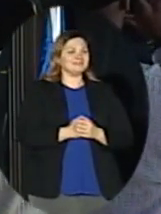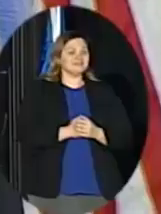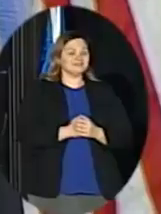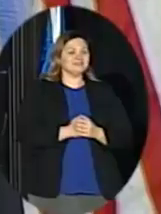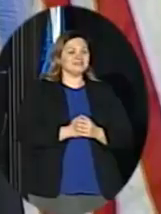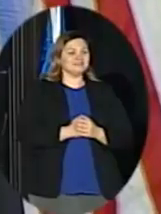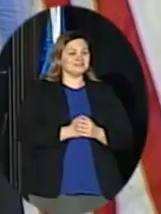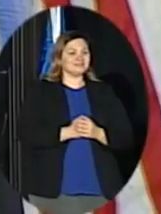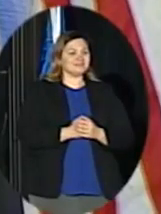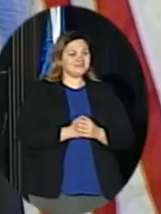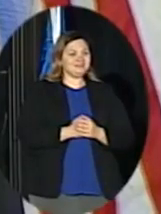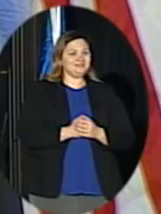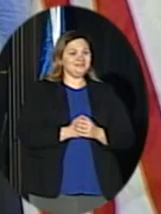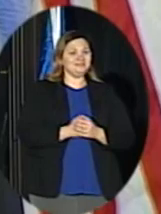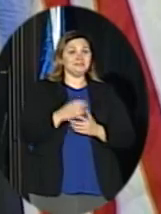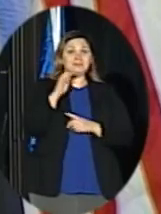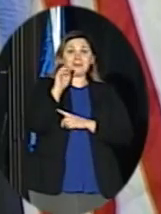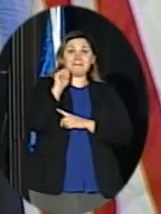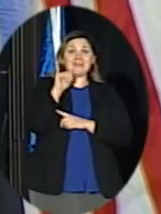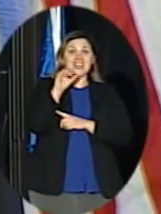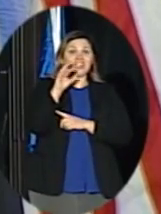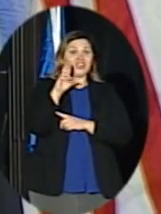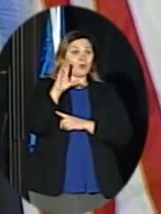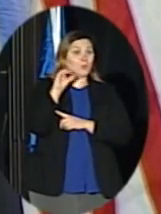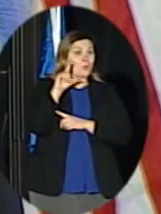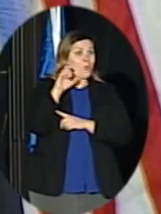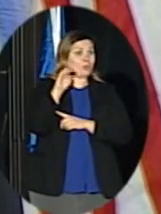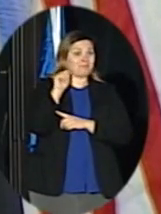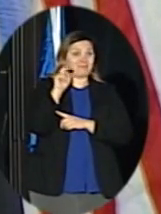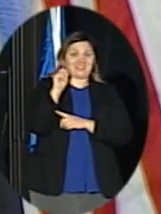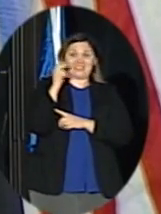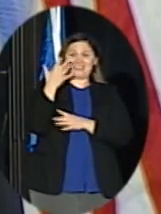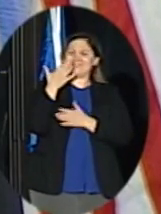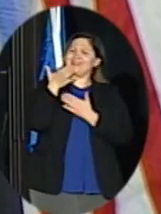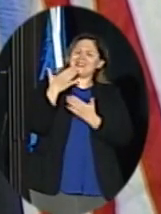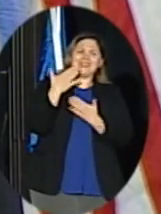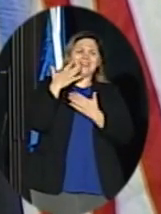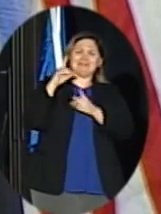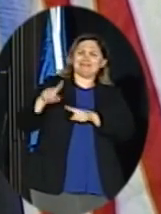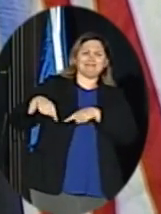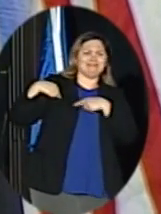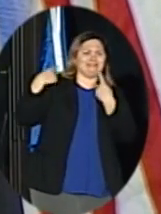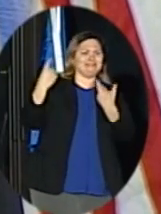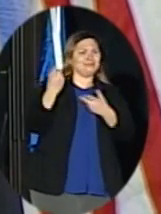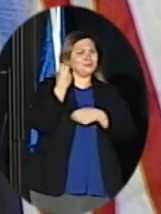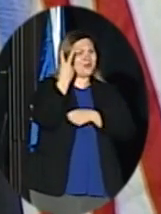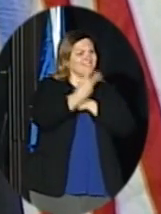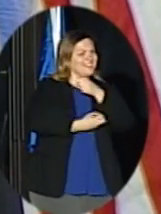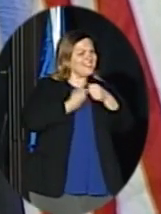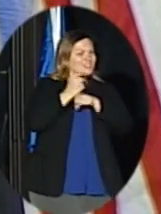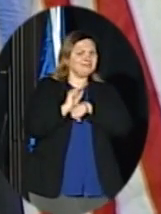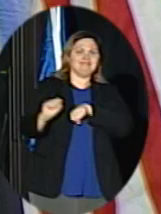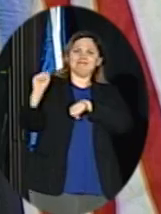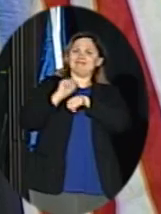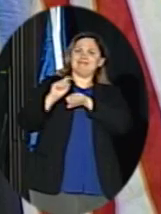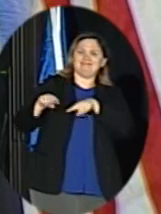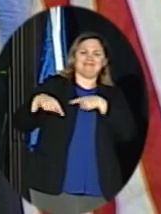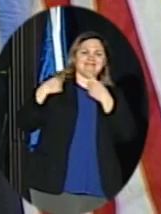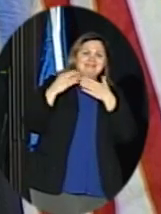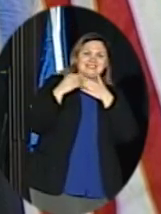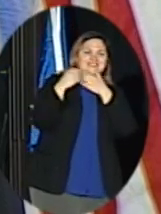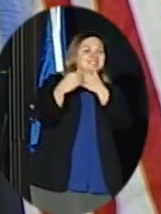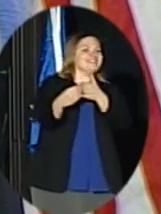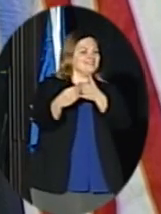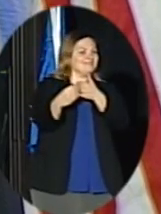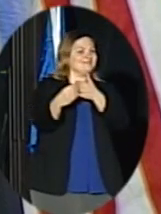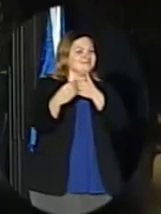Mayor Coleman, thank you for your leadership these past 12 years. You have left our city so much stronger than you found it,